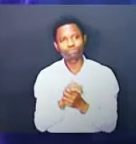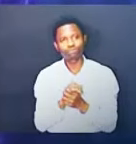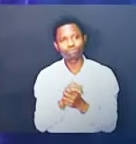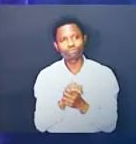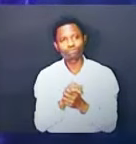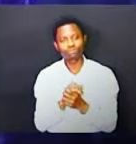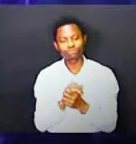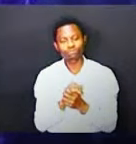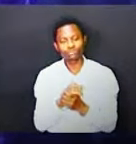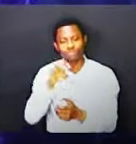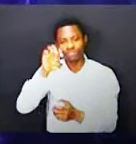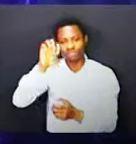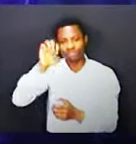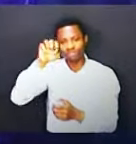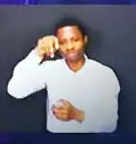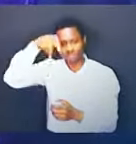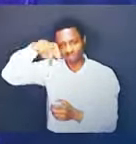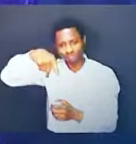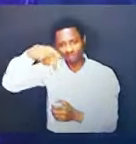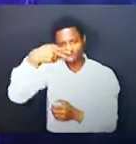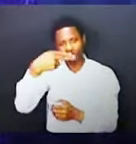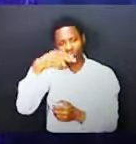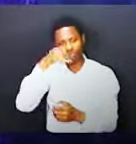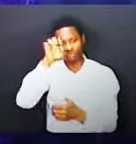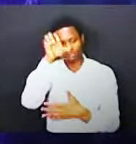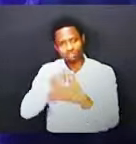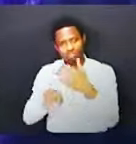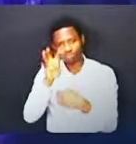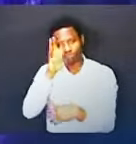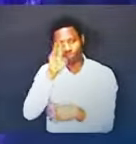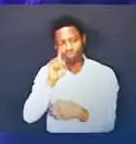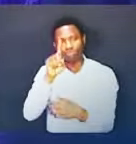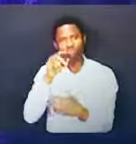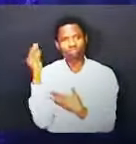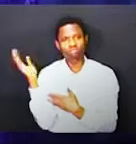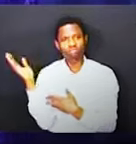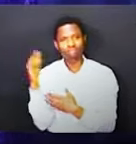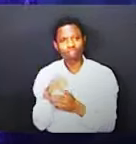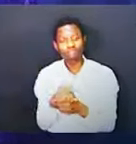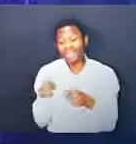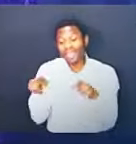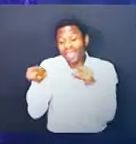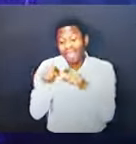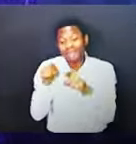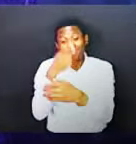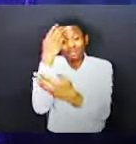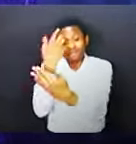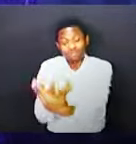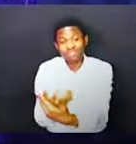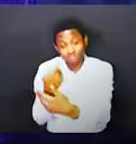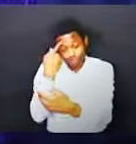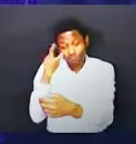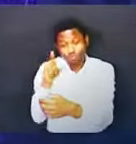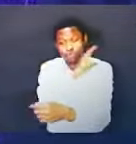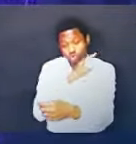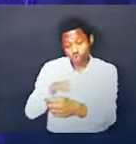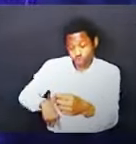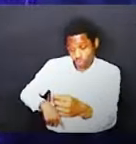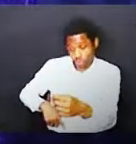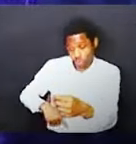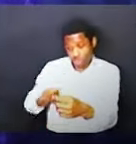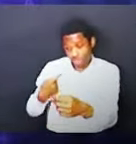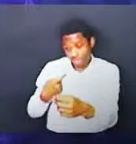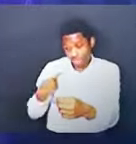We'll read Ephesians 4:1. As a prisoner for the Lord, then, I urge you to live a